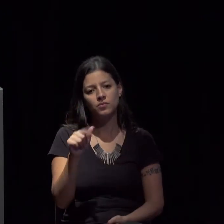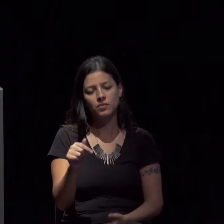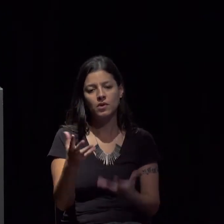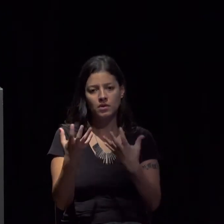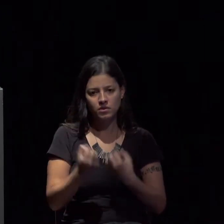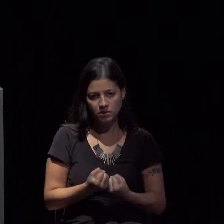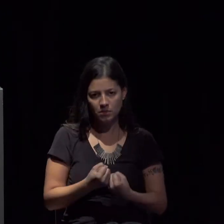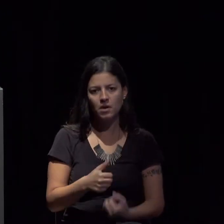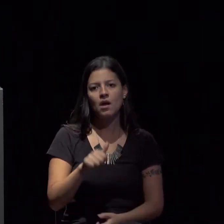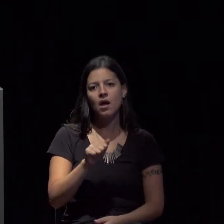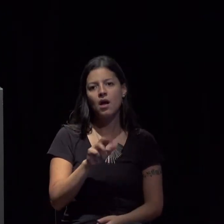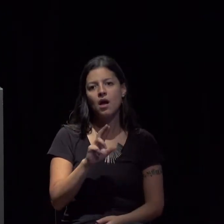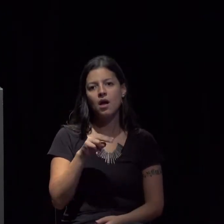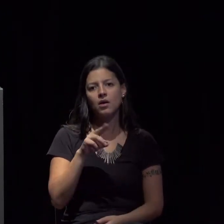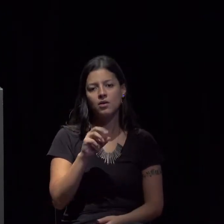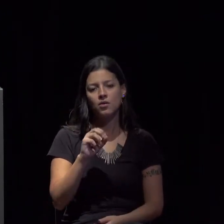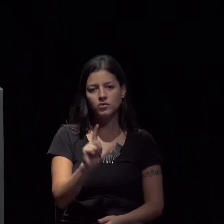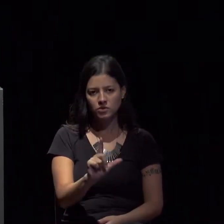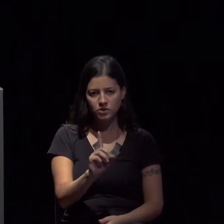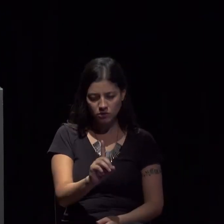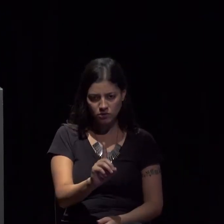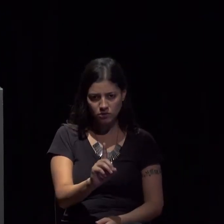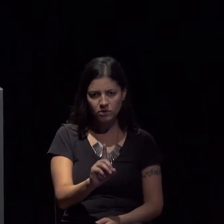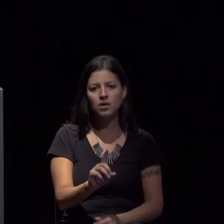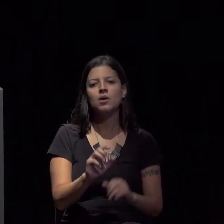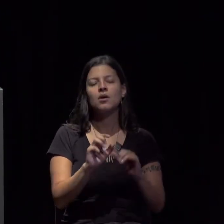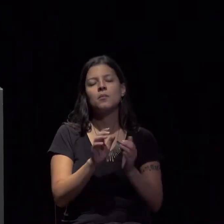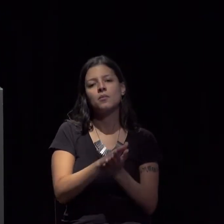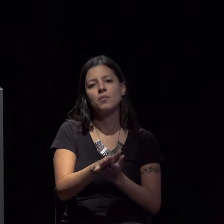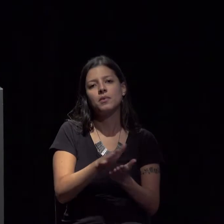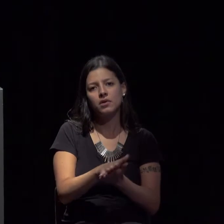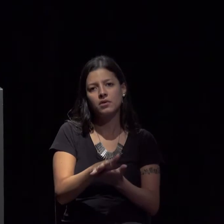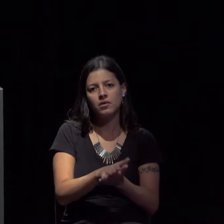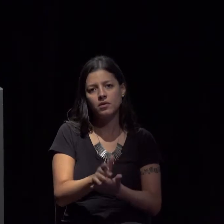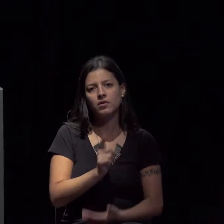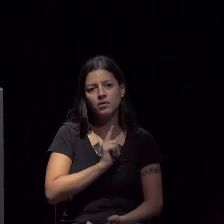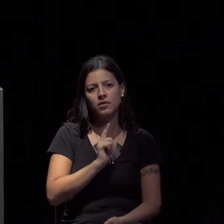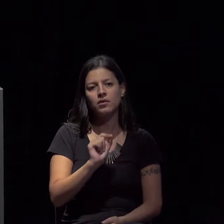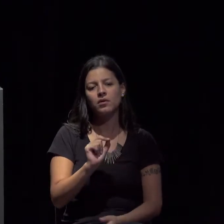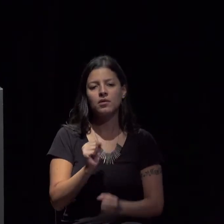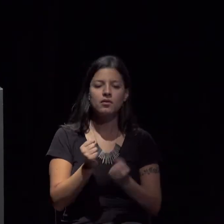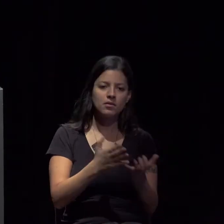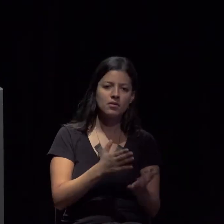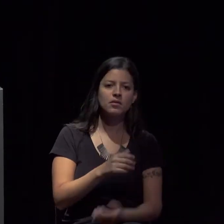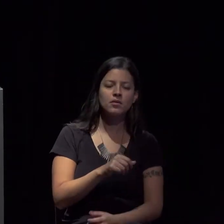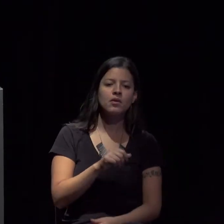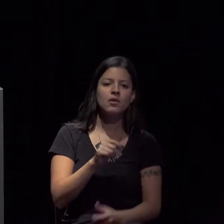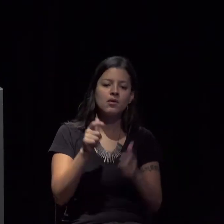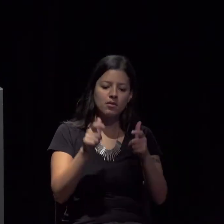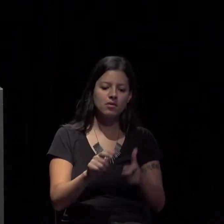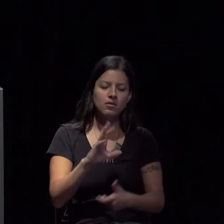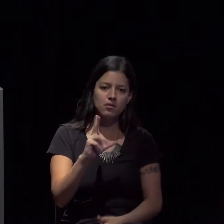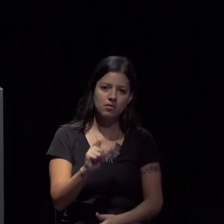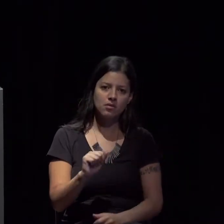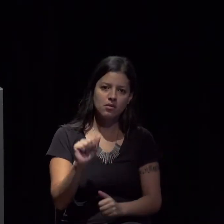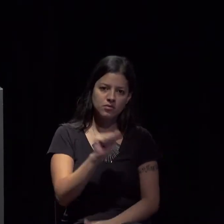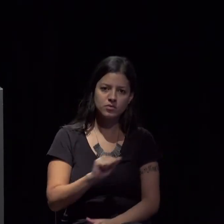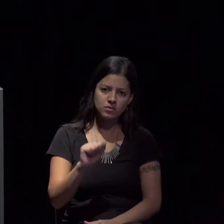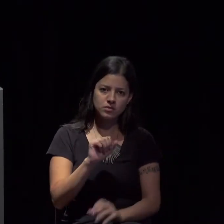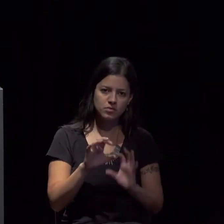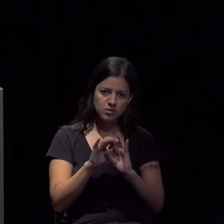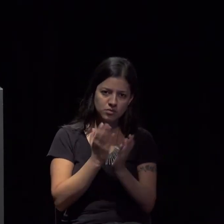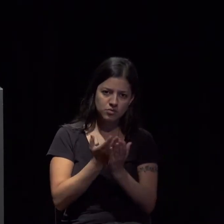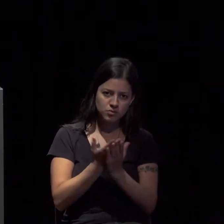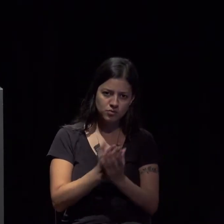do Arnold Rubin Award for Outstanding Publication, concedido pelo Art Council of the African Studio Associations.